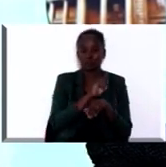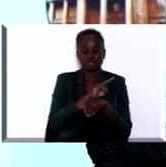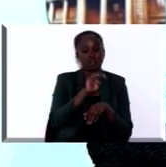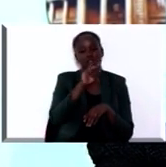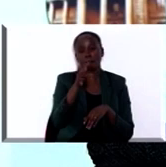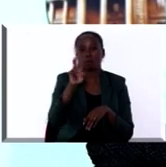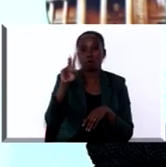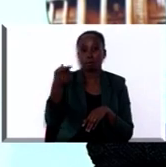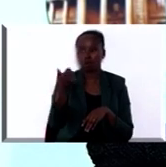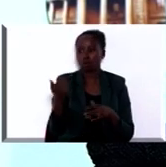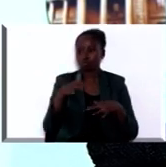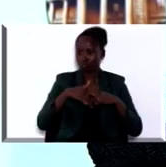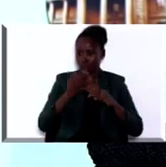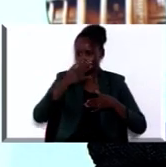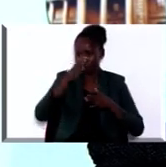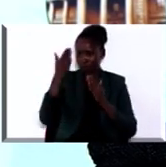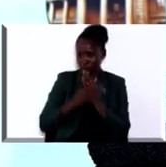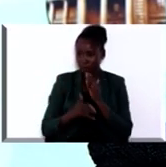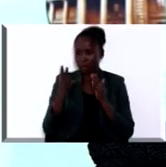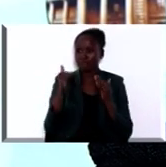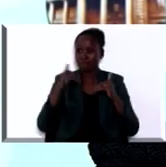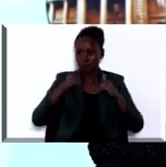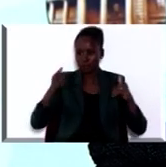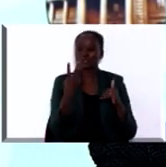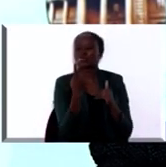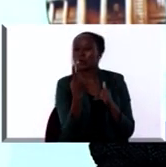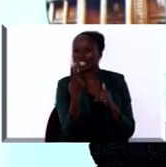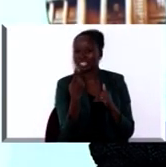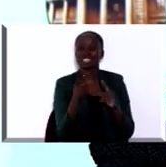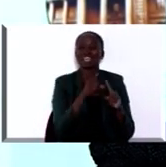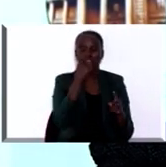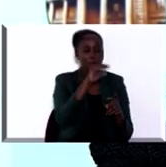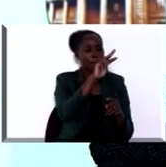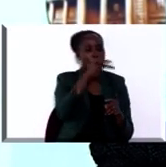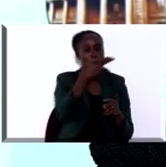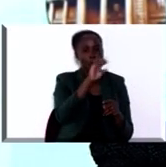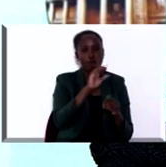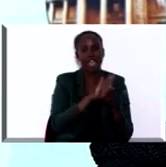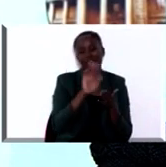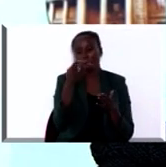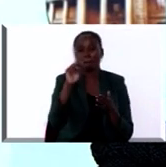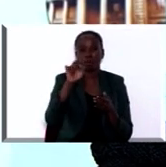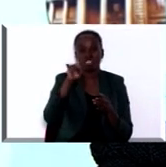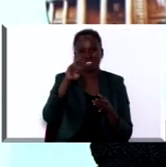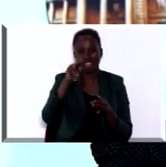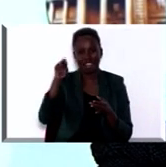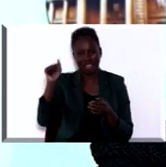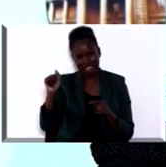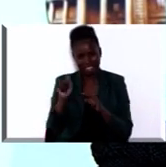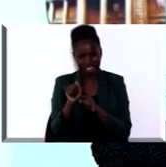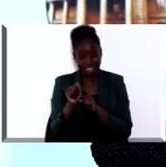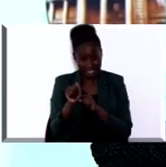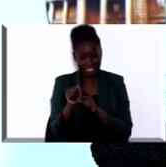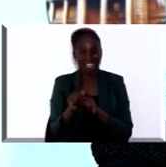and Mponyana, the conjoined twins. Professor Chifularo,